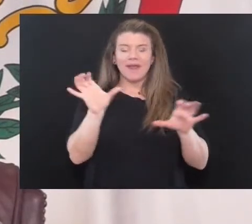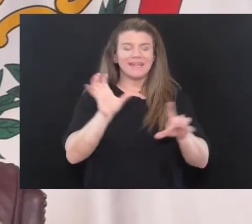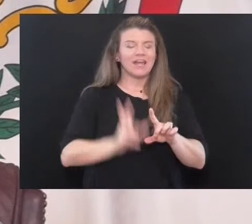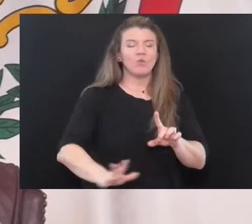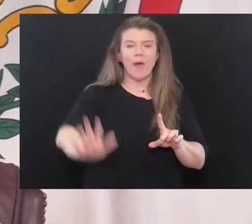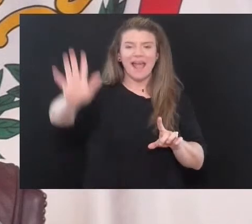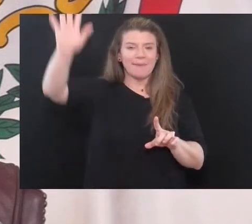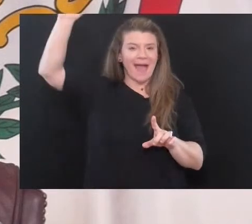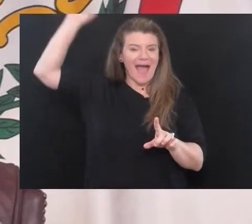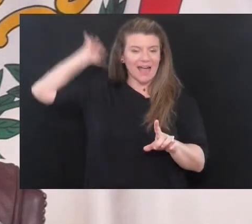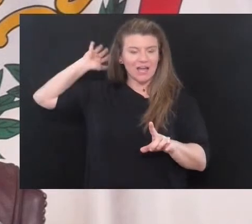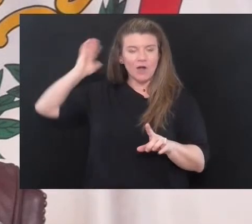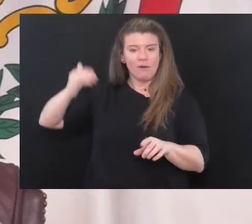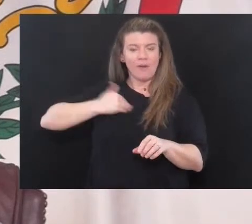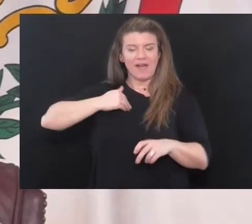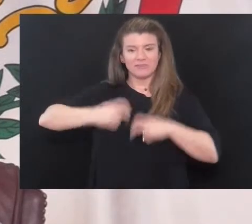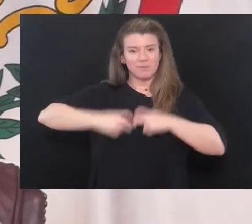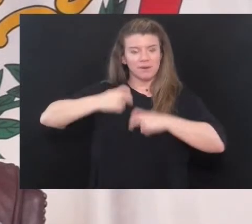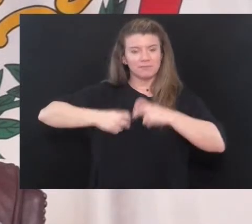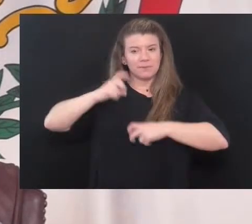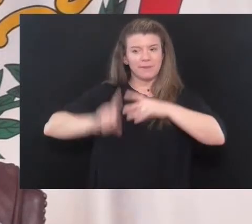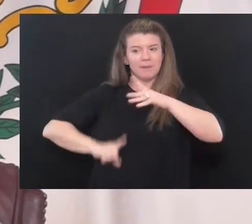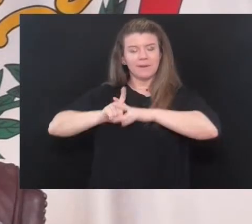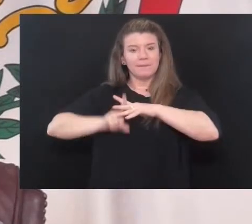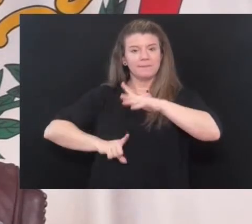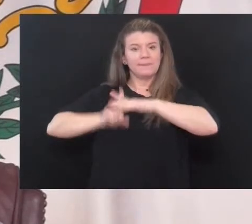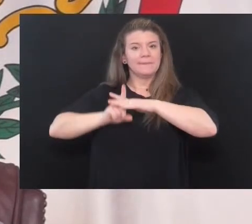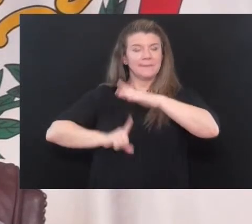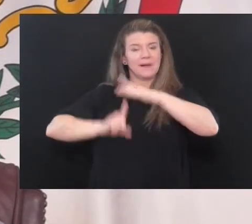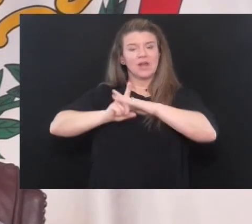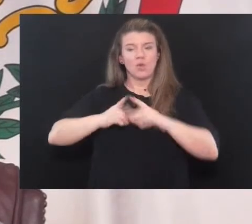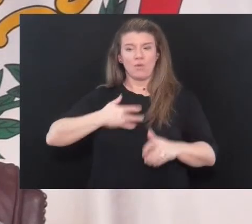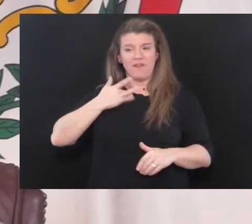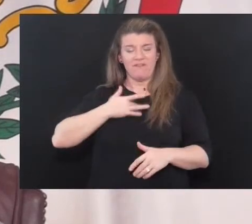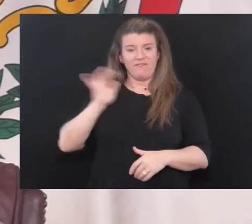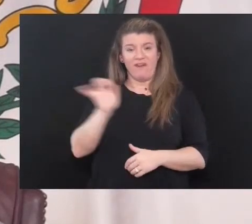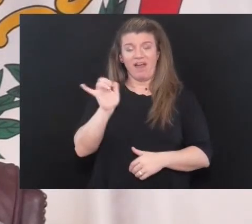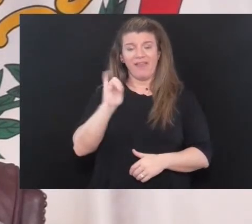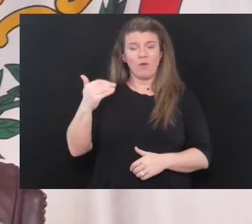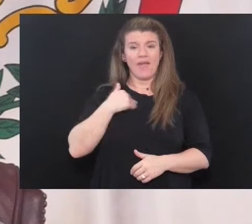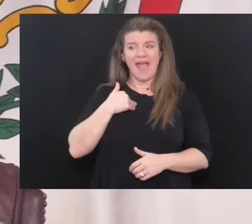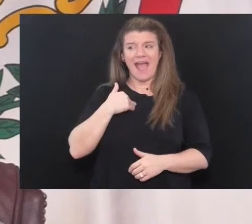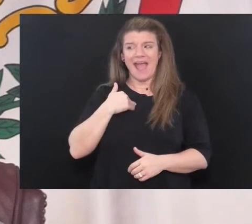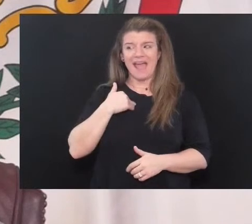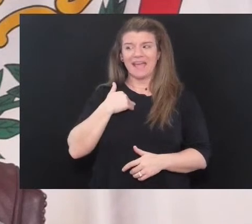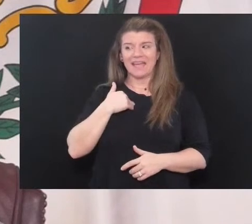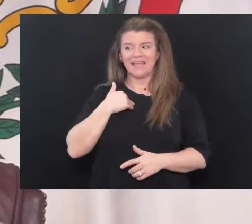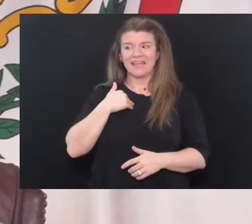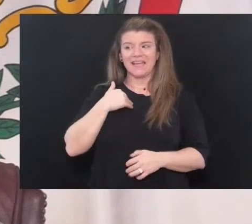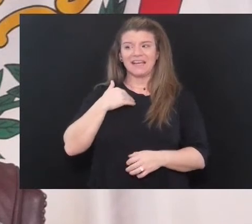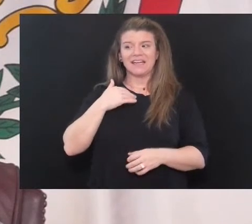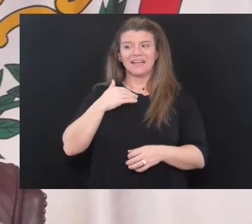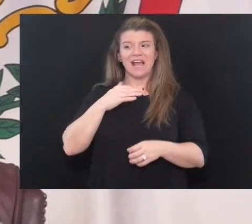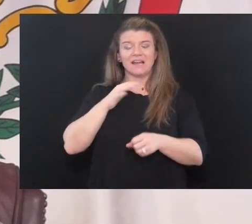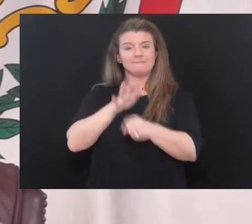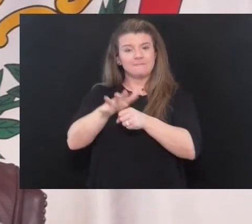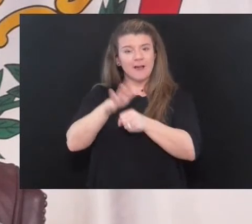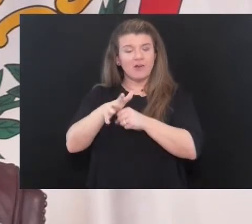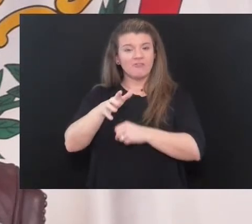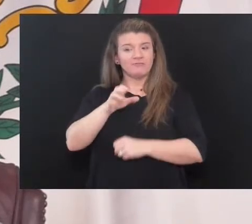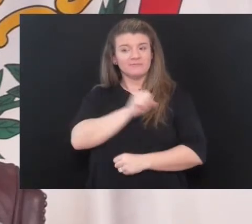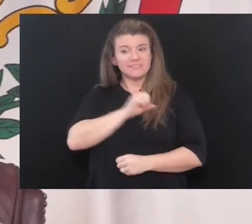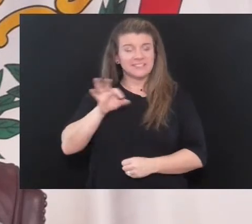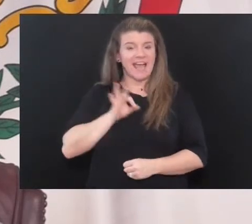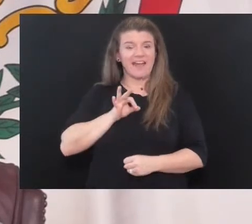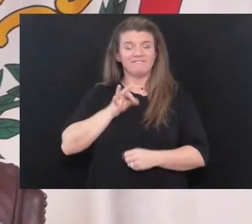back when we were having all kinds of trouble and we felt like we had it, you know, amply staffed up